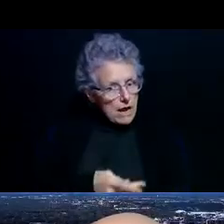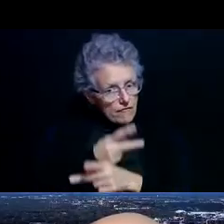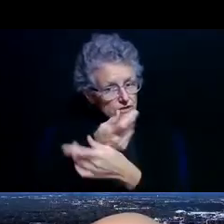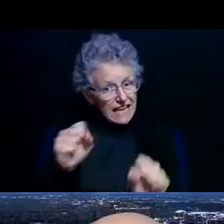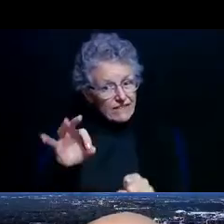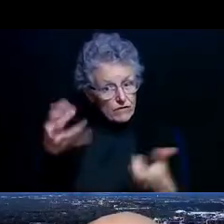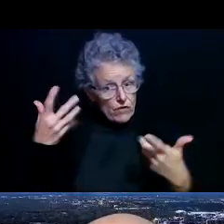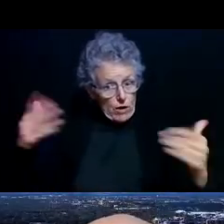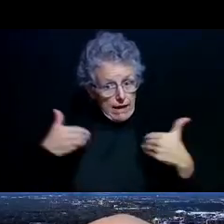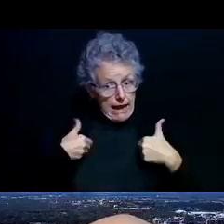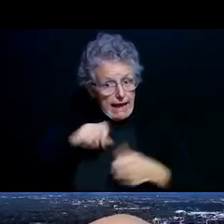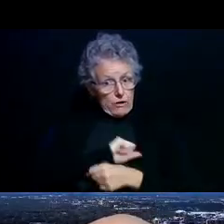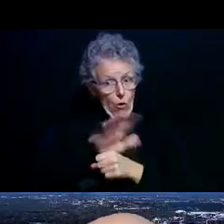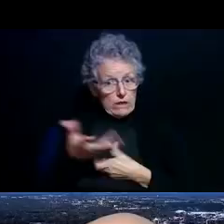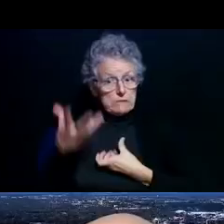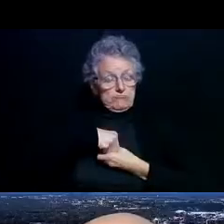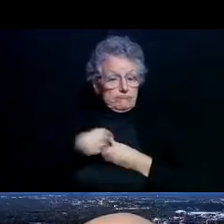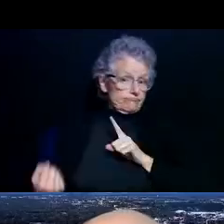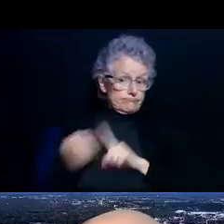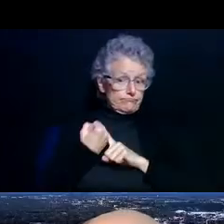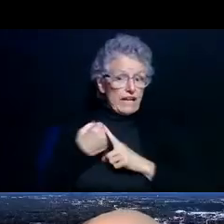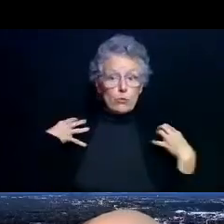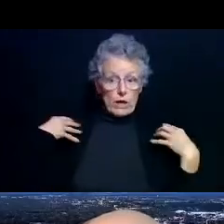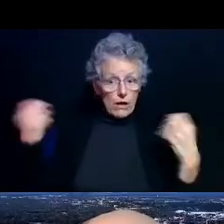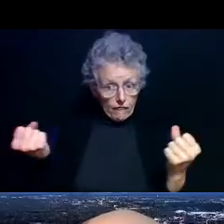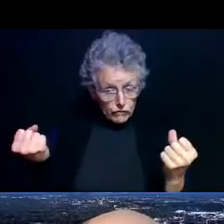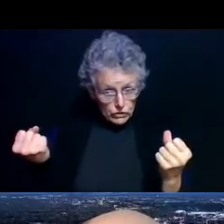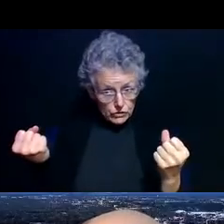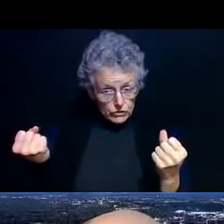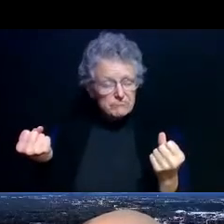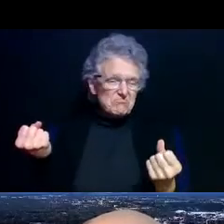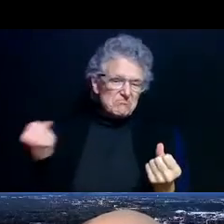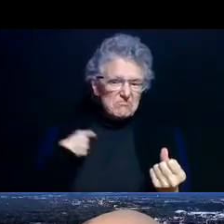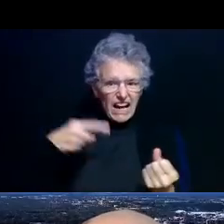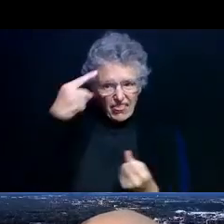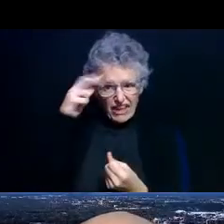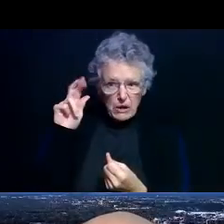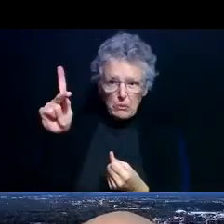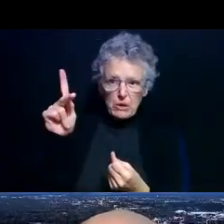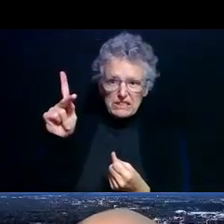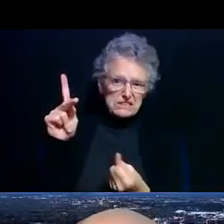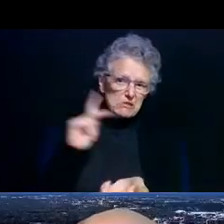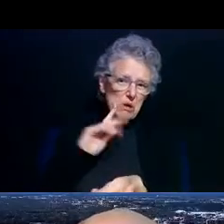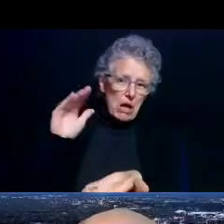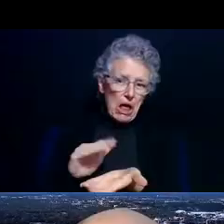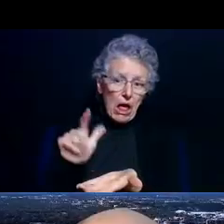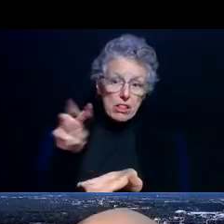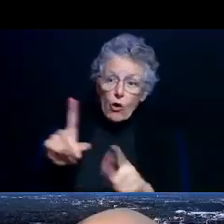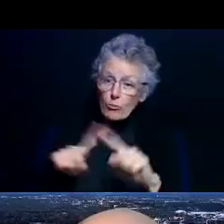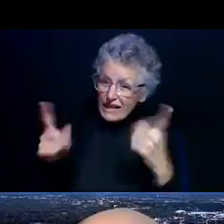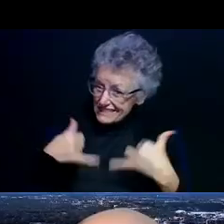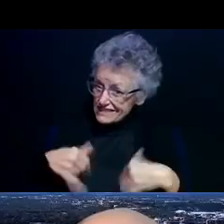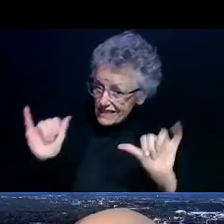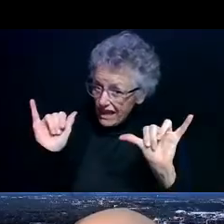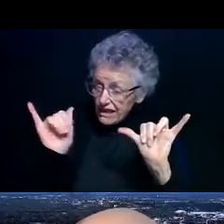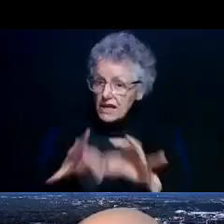and you've recovered, I mean, I think your risk is relatively low, but I still think, you know, it's